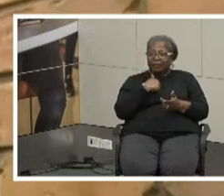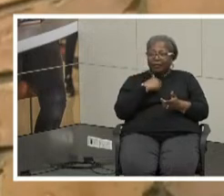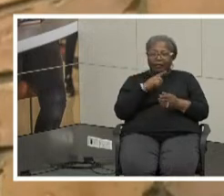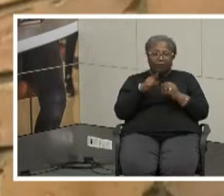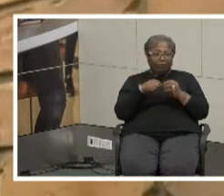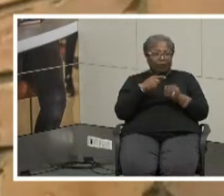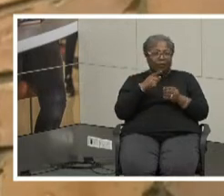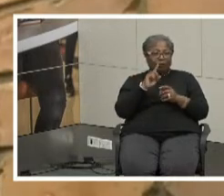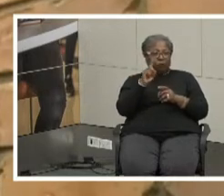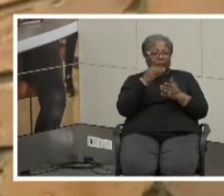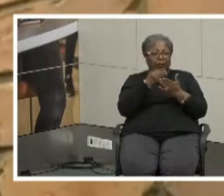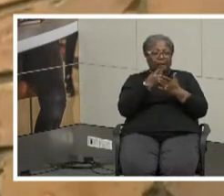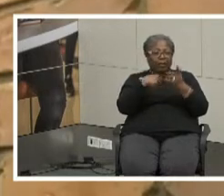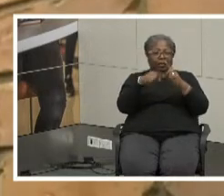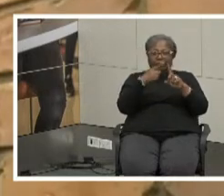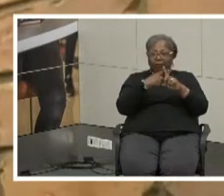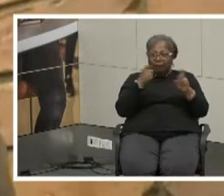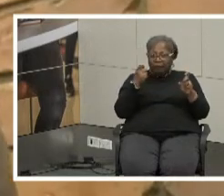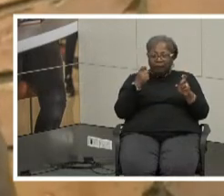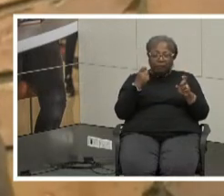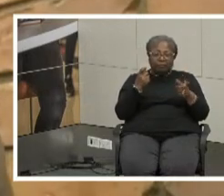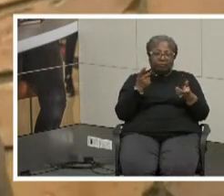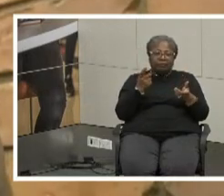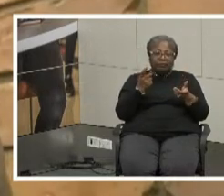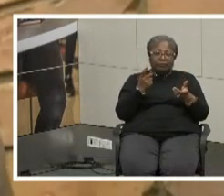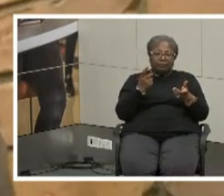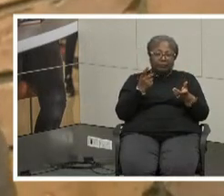about the source of funding and the way to